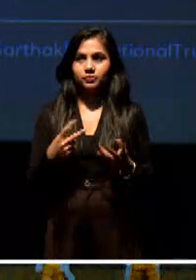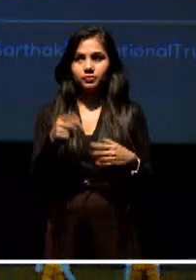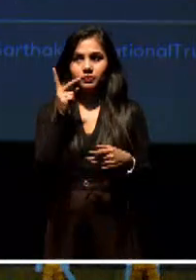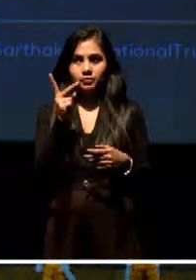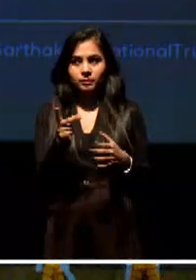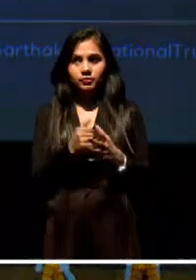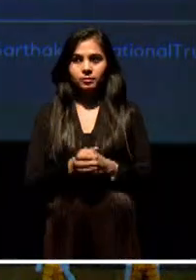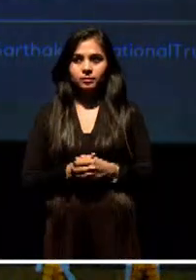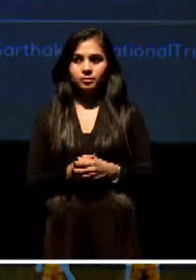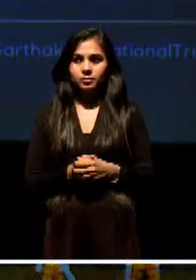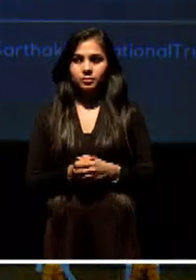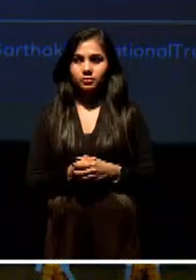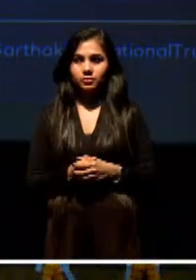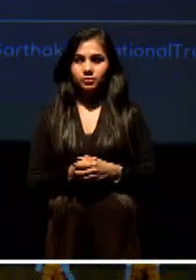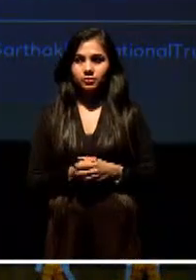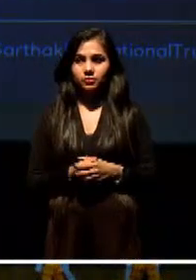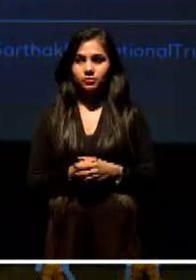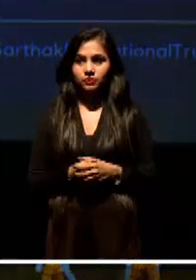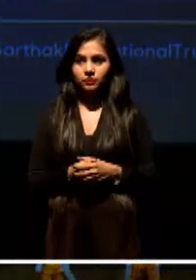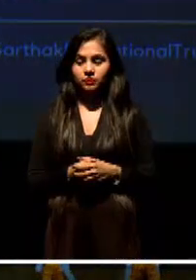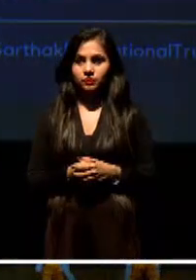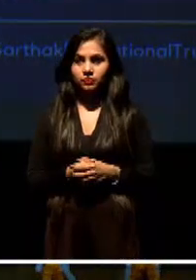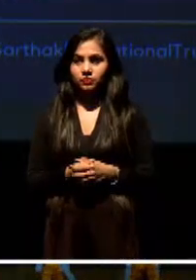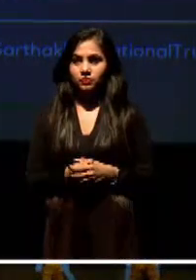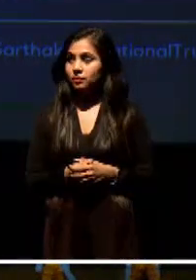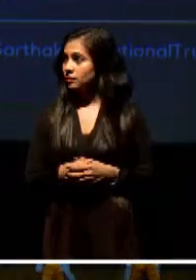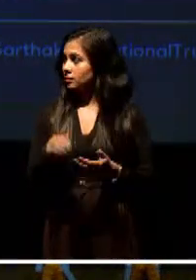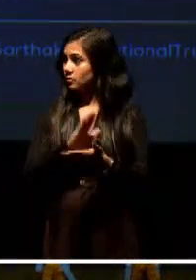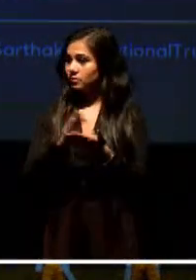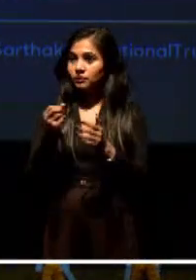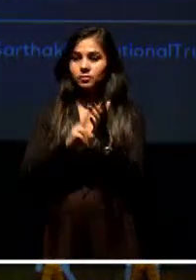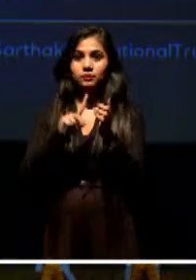like we have Mr. Hani